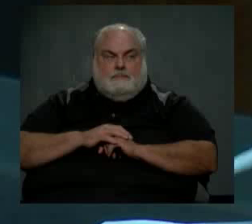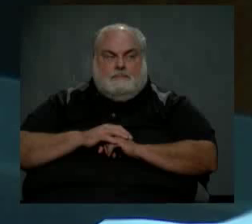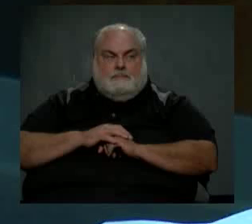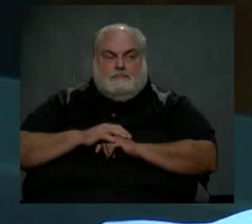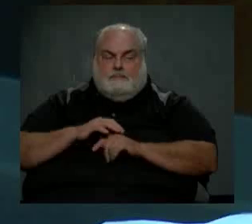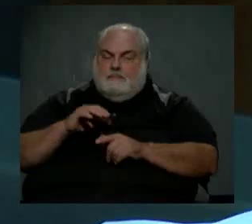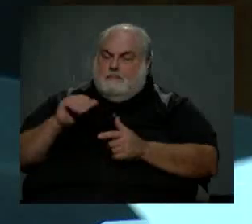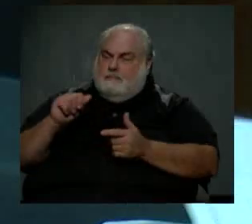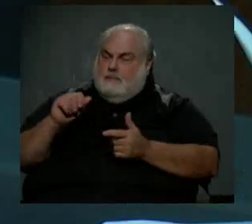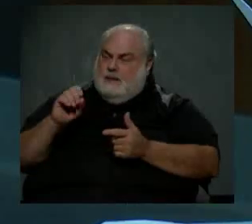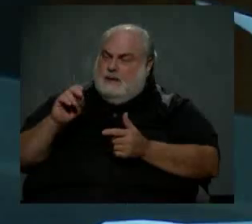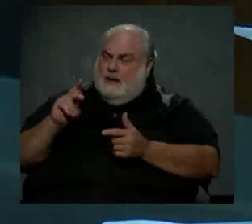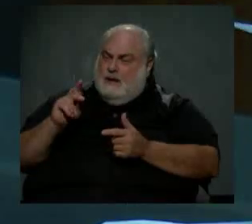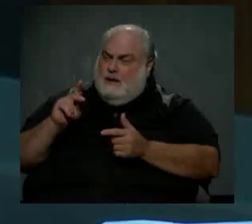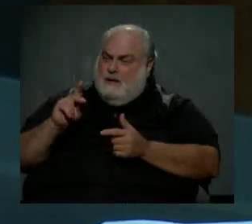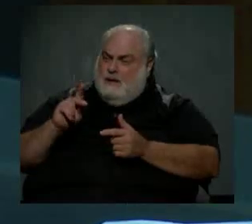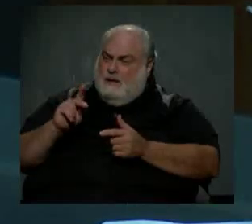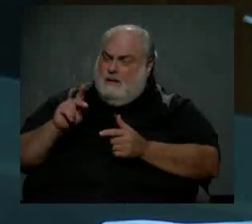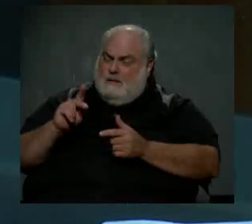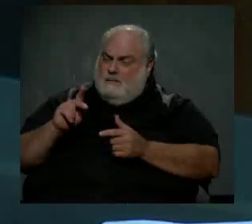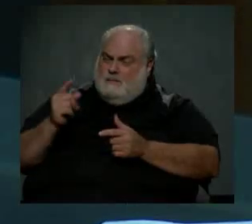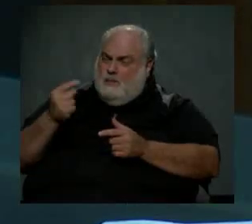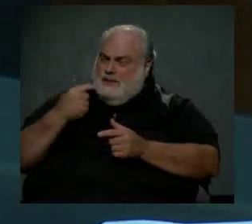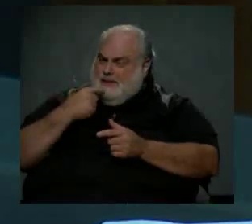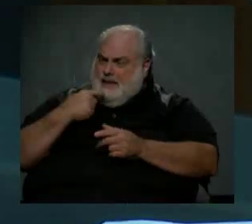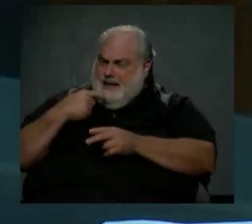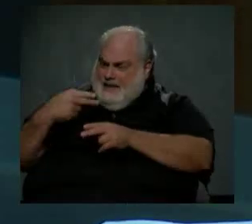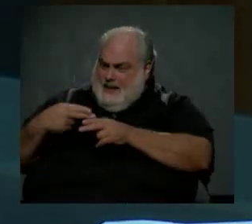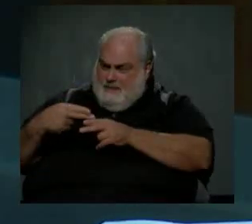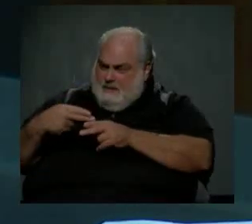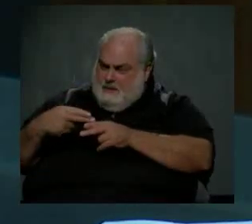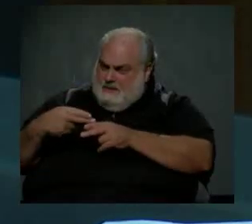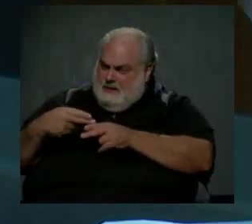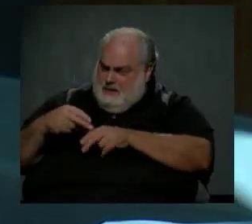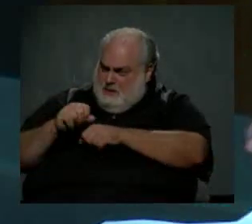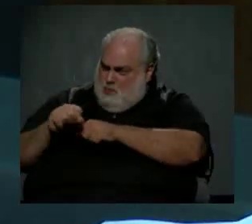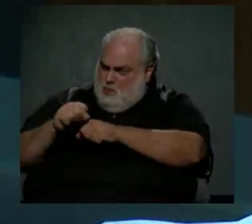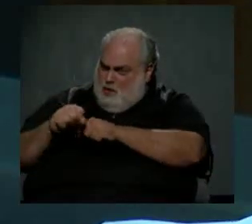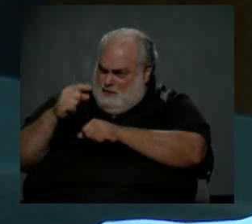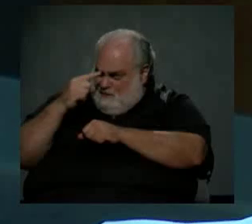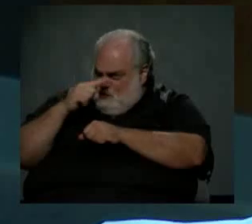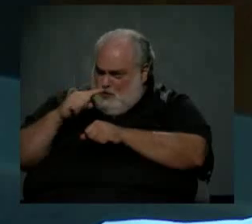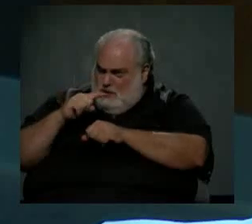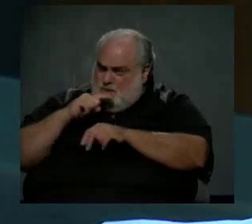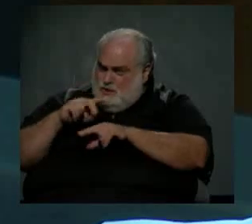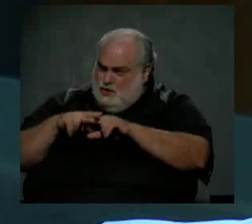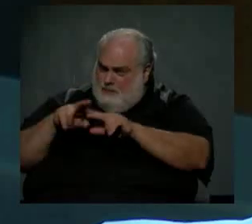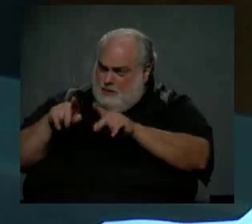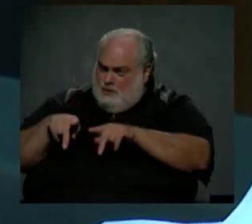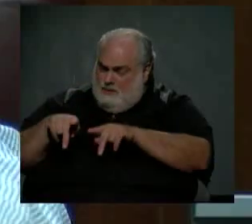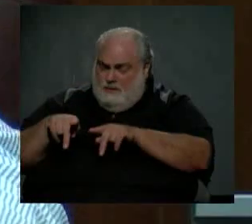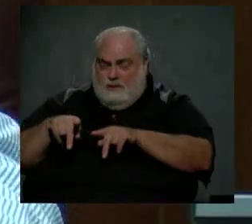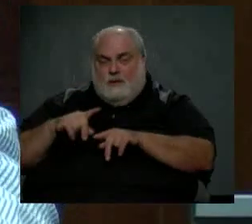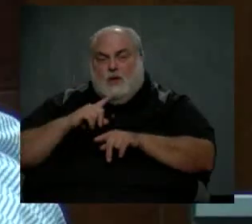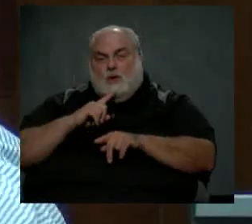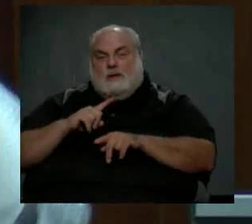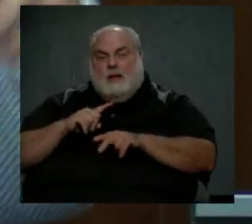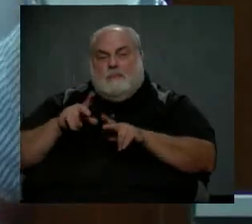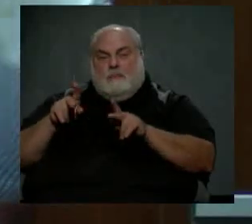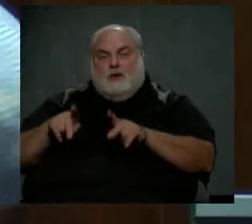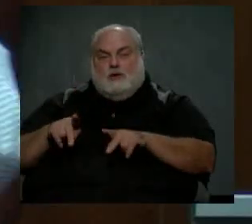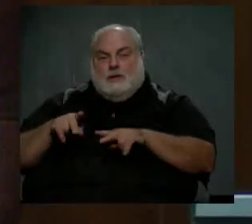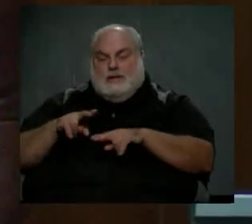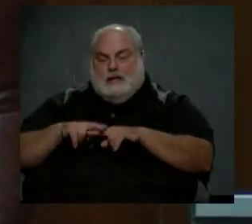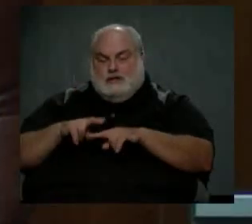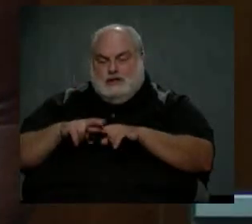I think he's an employee. I don't think he's a chair of the, is he the chair also? There is a chair